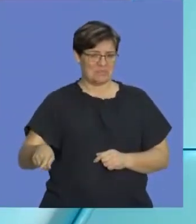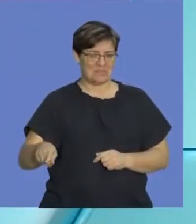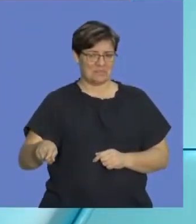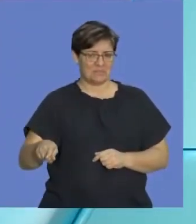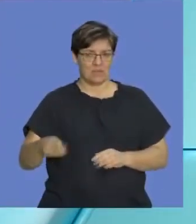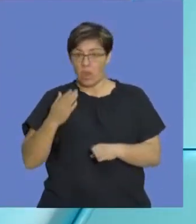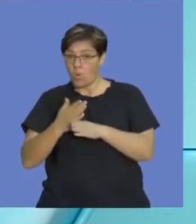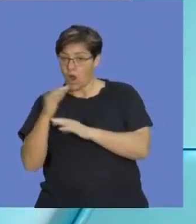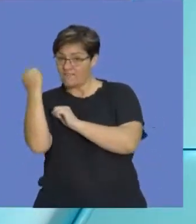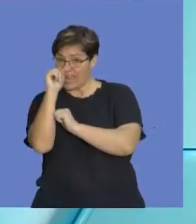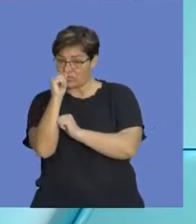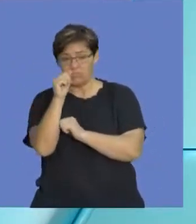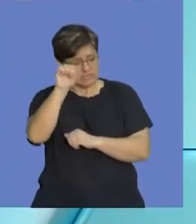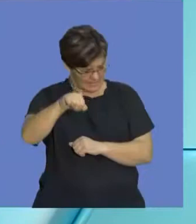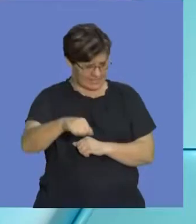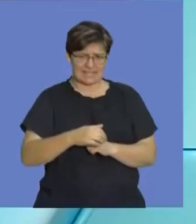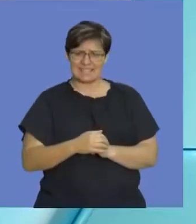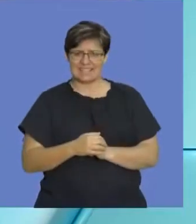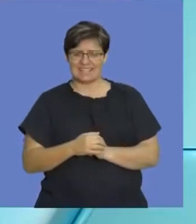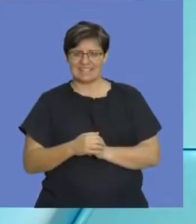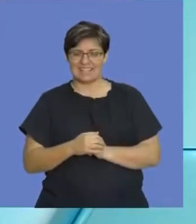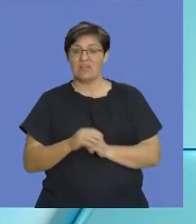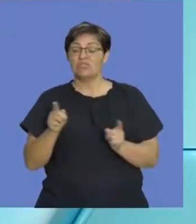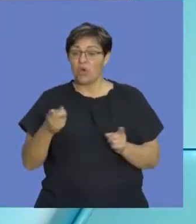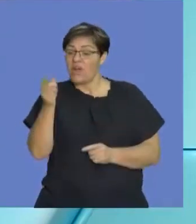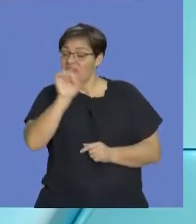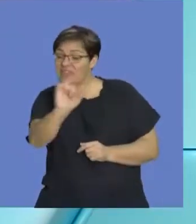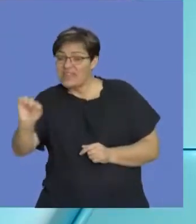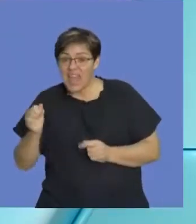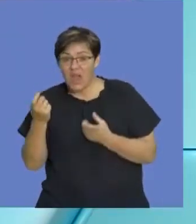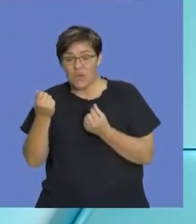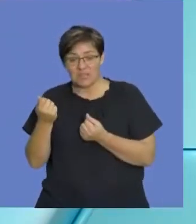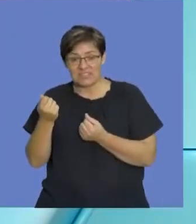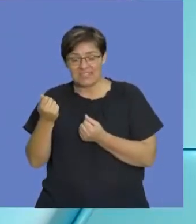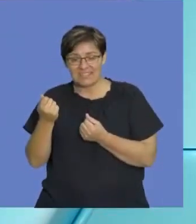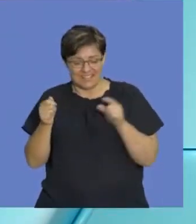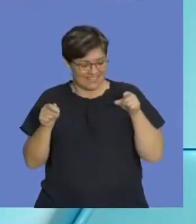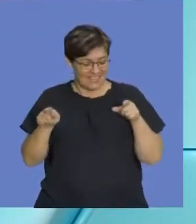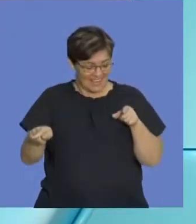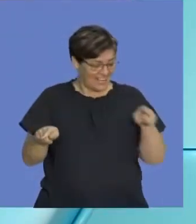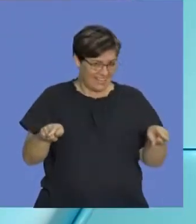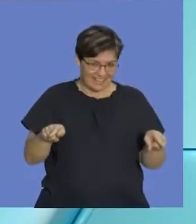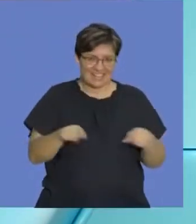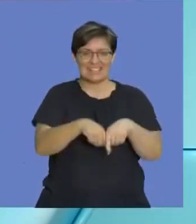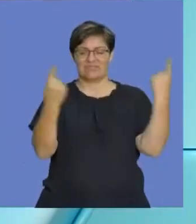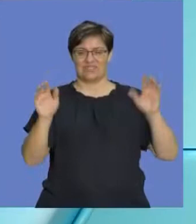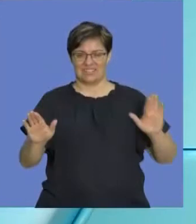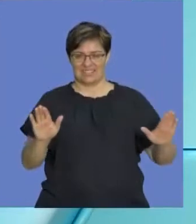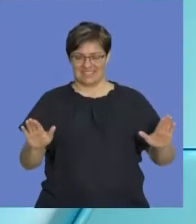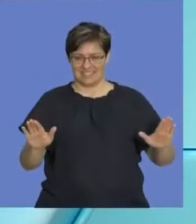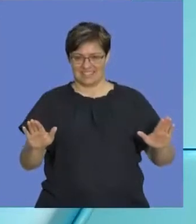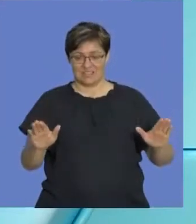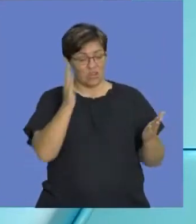not. Are they working in the factory? Certainly. So you can clearly see a distinction between